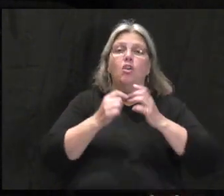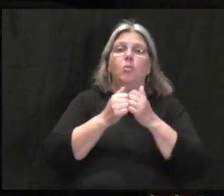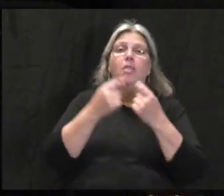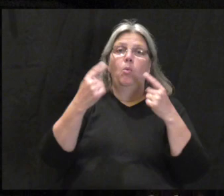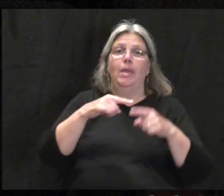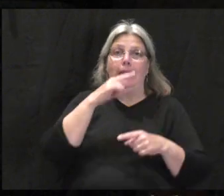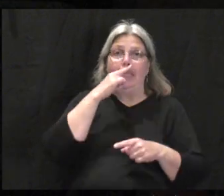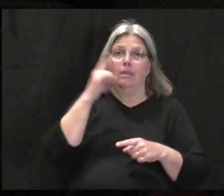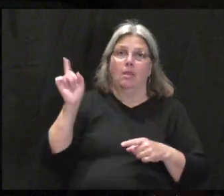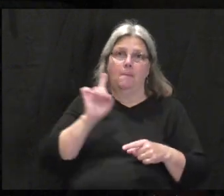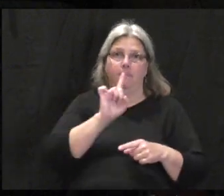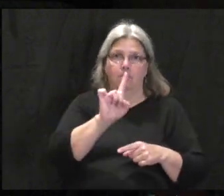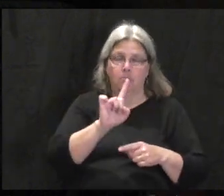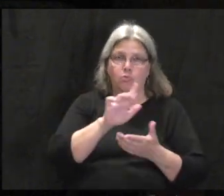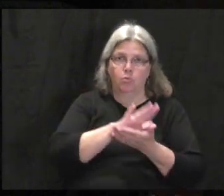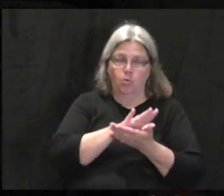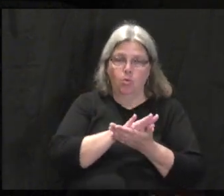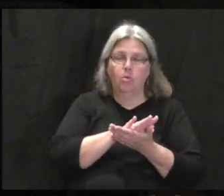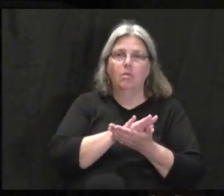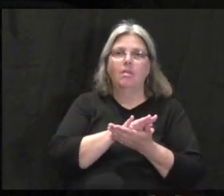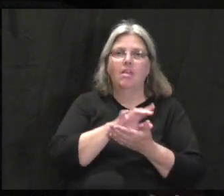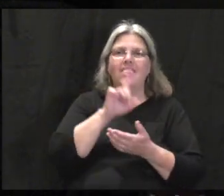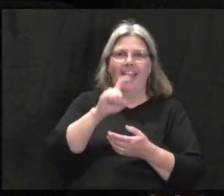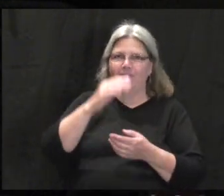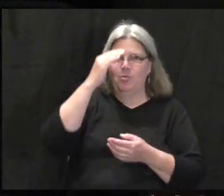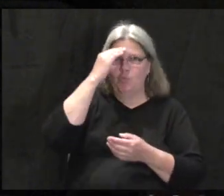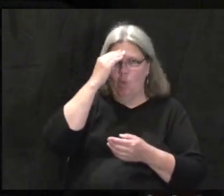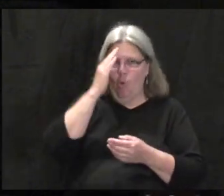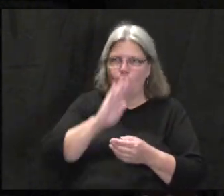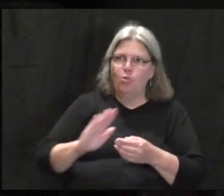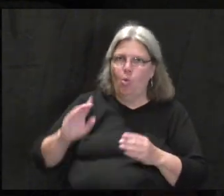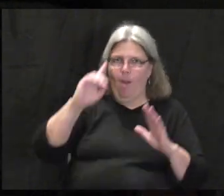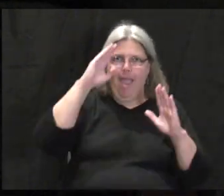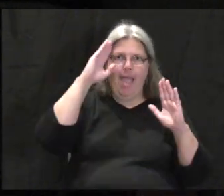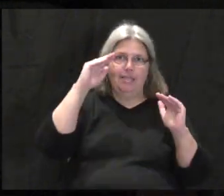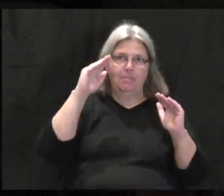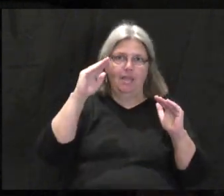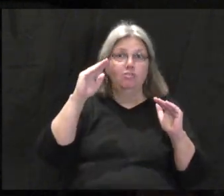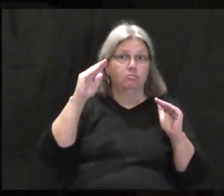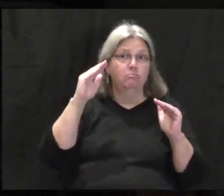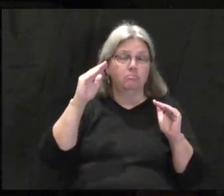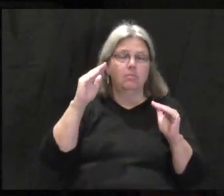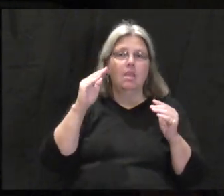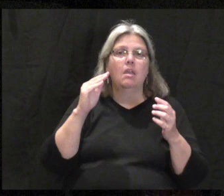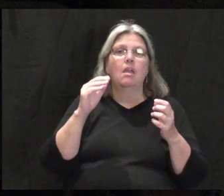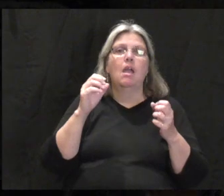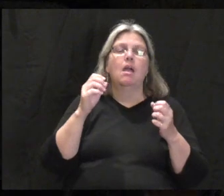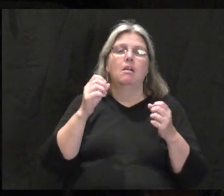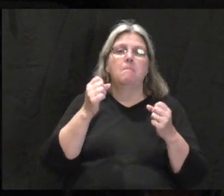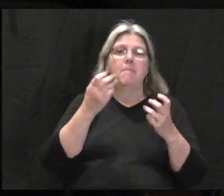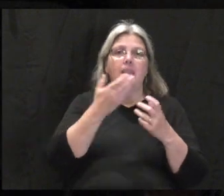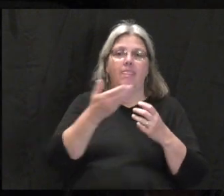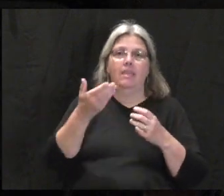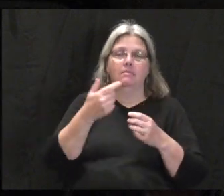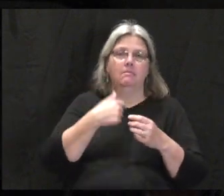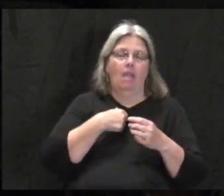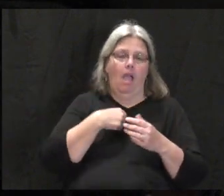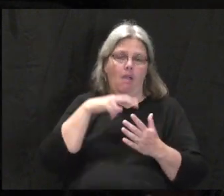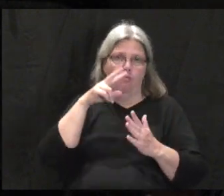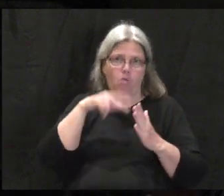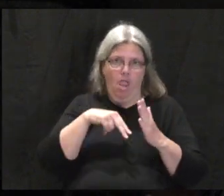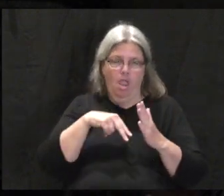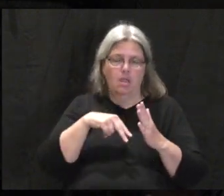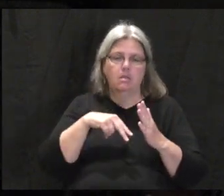just with expectations in schools in general, if you think historically about schools, schools